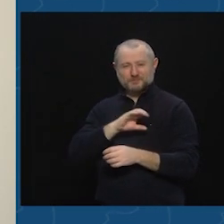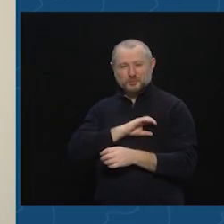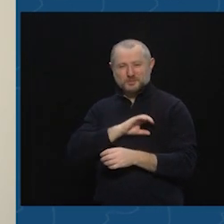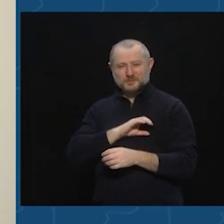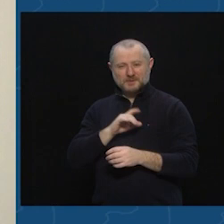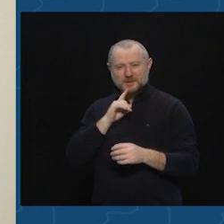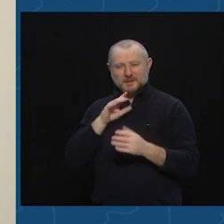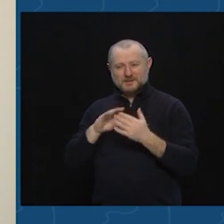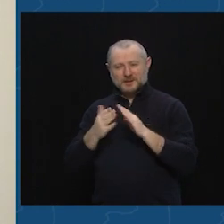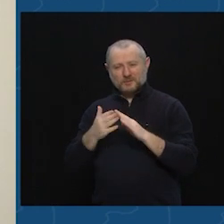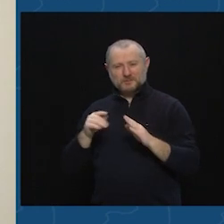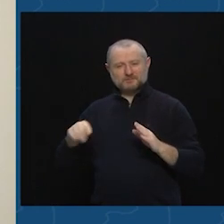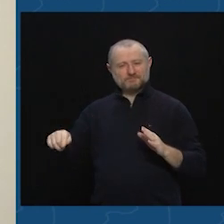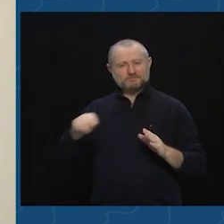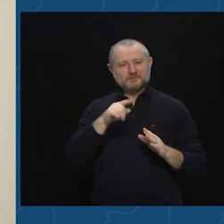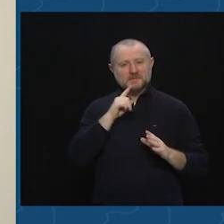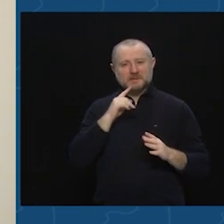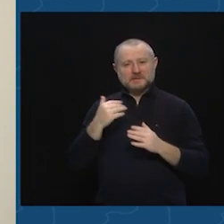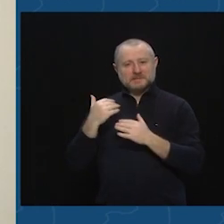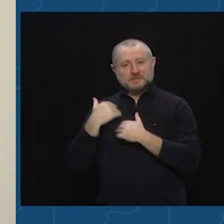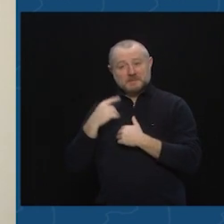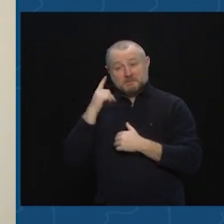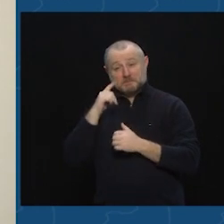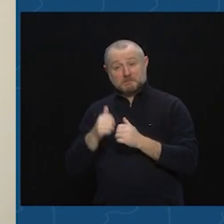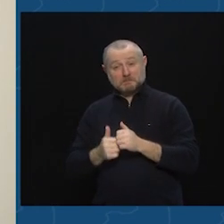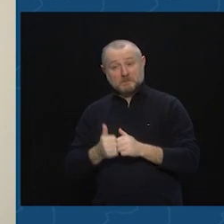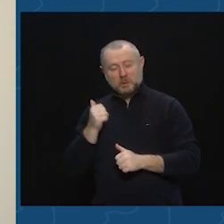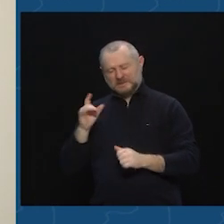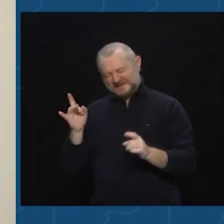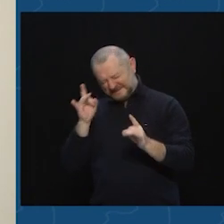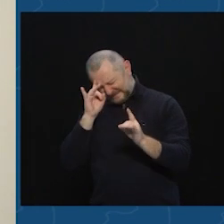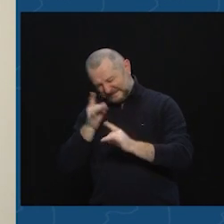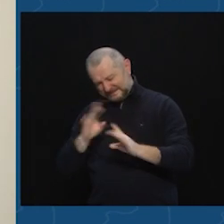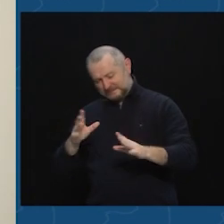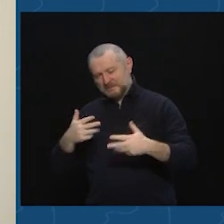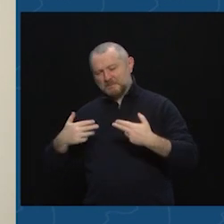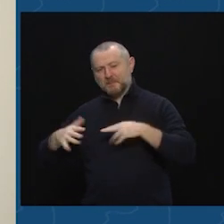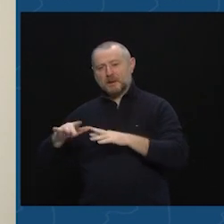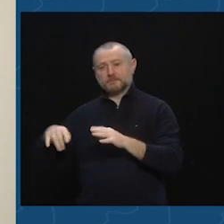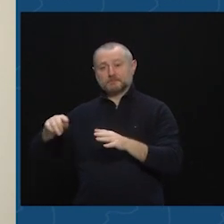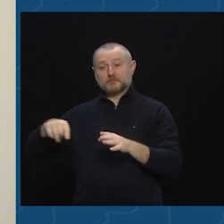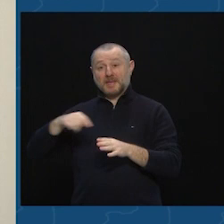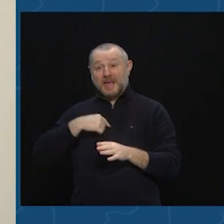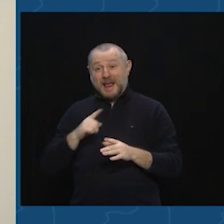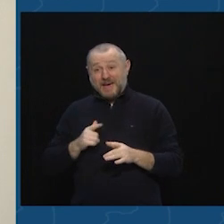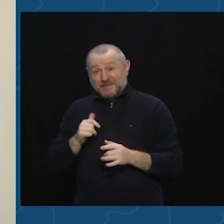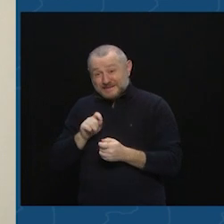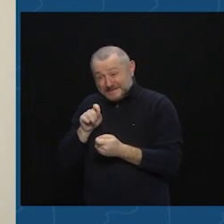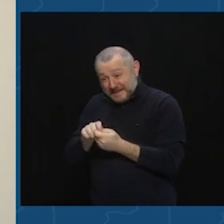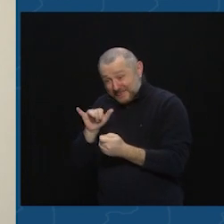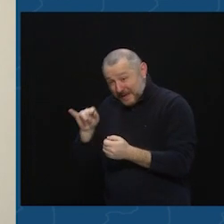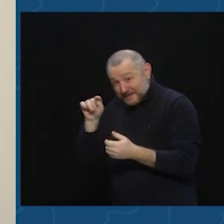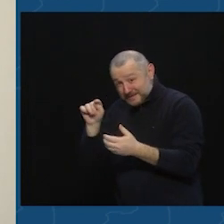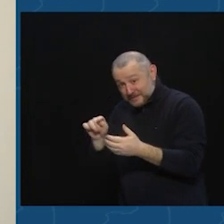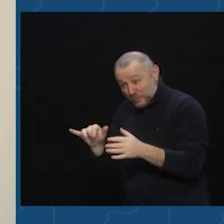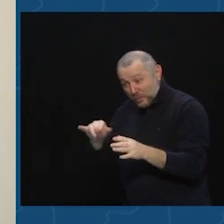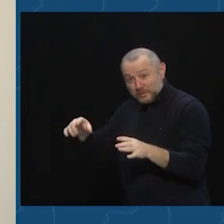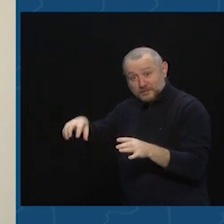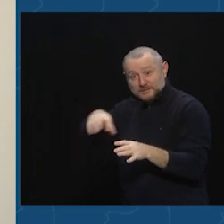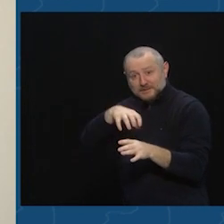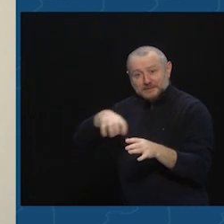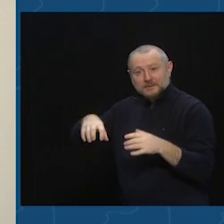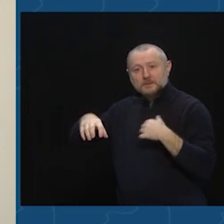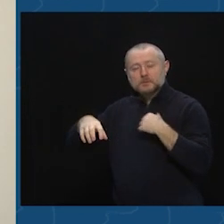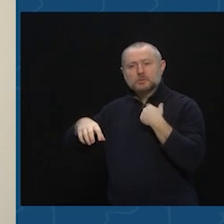and always would wonder, where are these guns coming from? I never saw a gun manufacturing facility growing